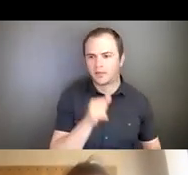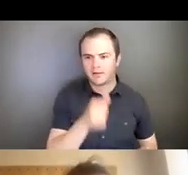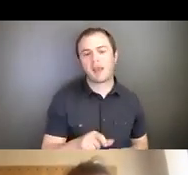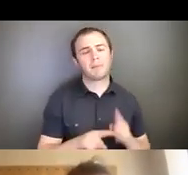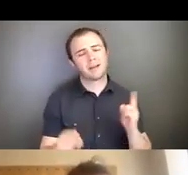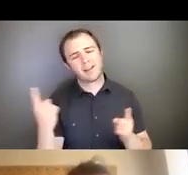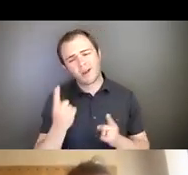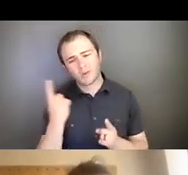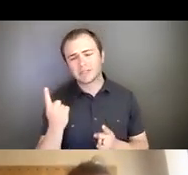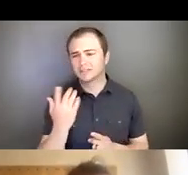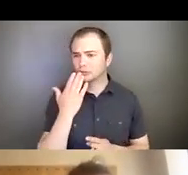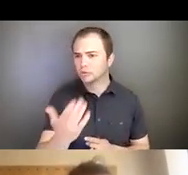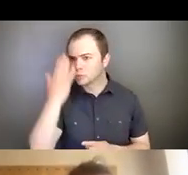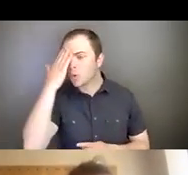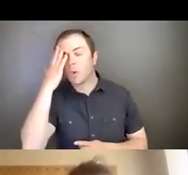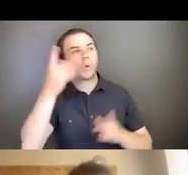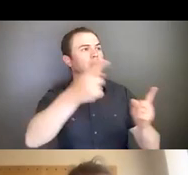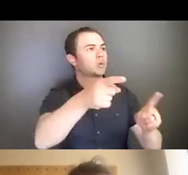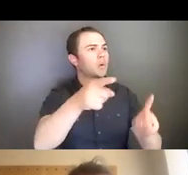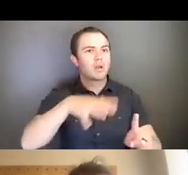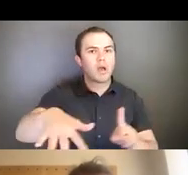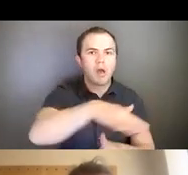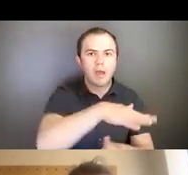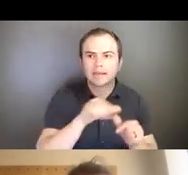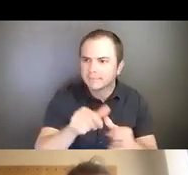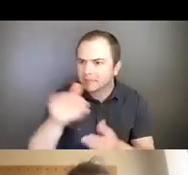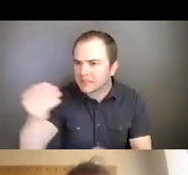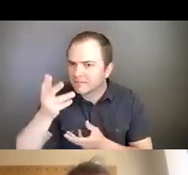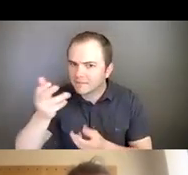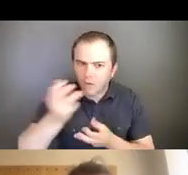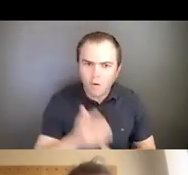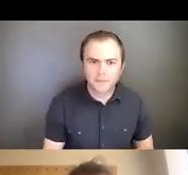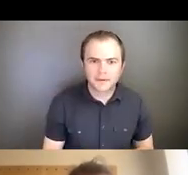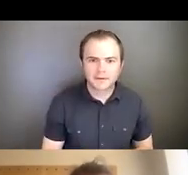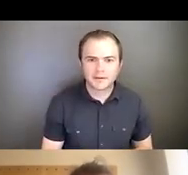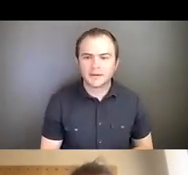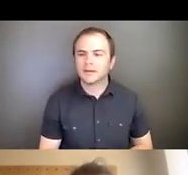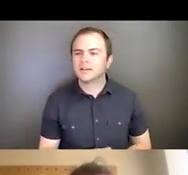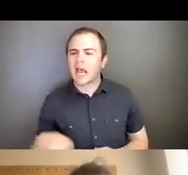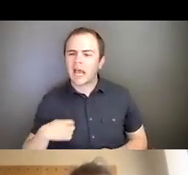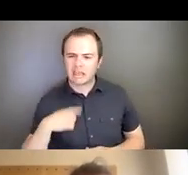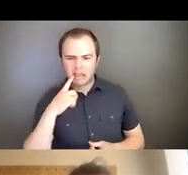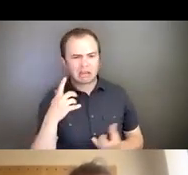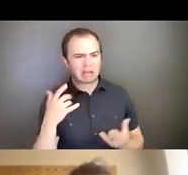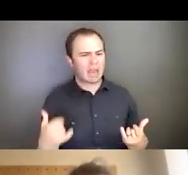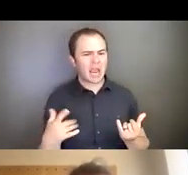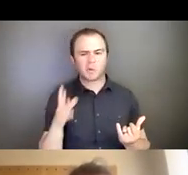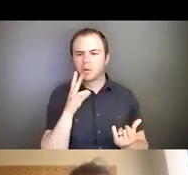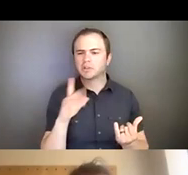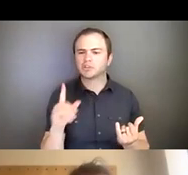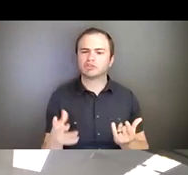informed, and I think we'll just kind of casually close things out, let people sort of drift